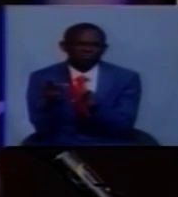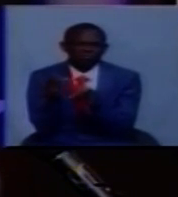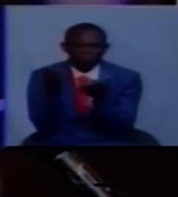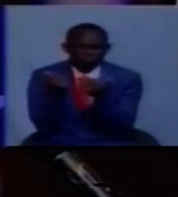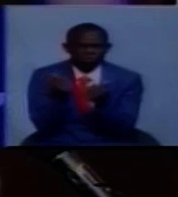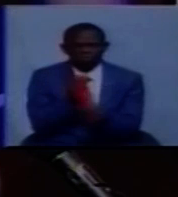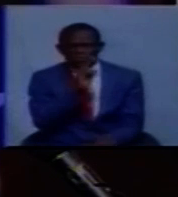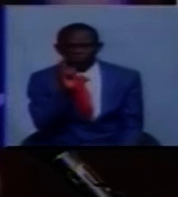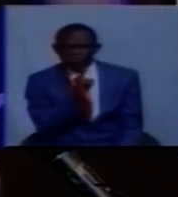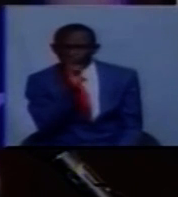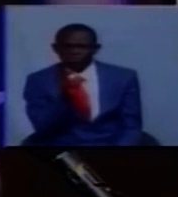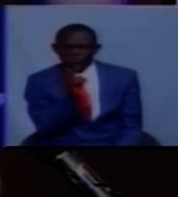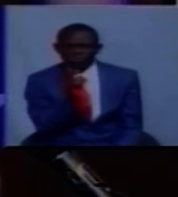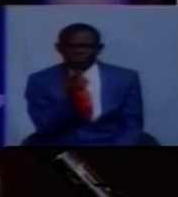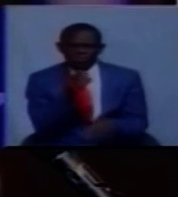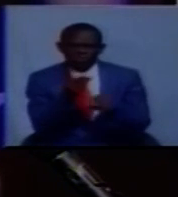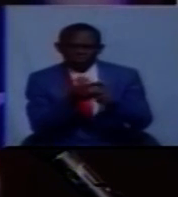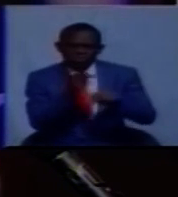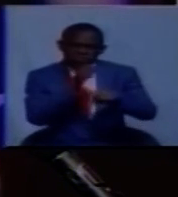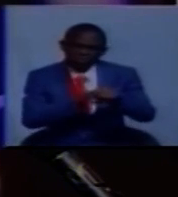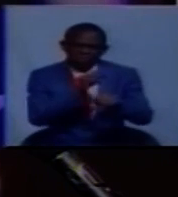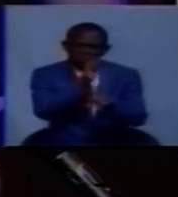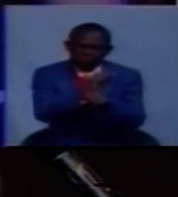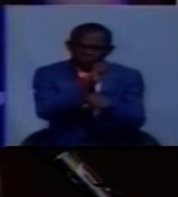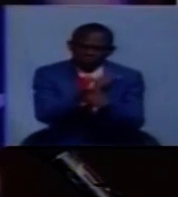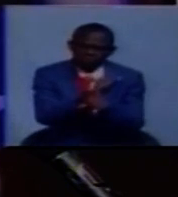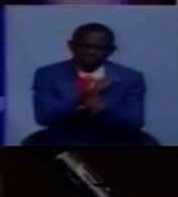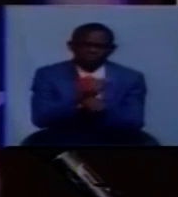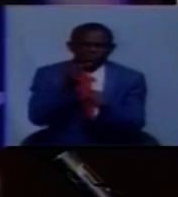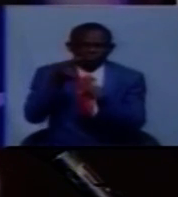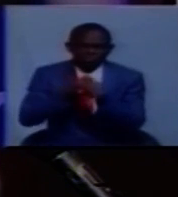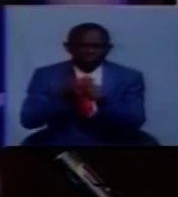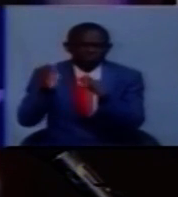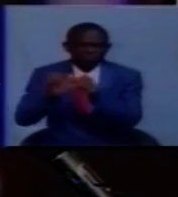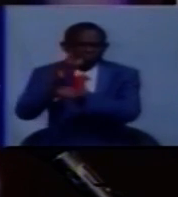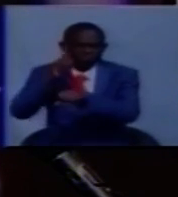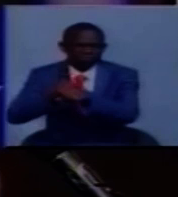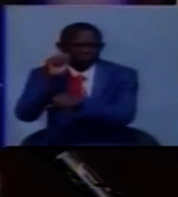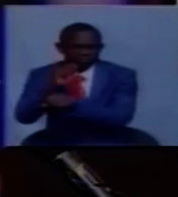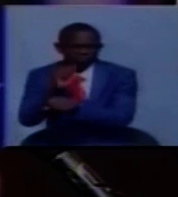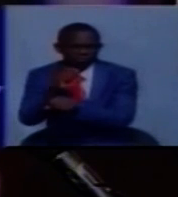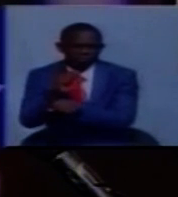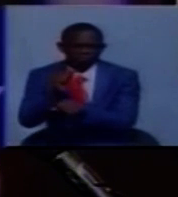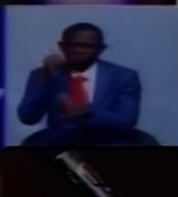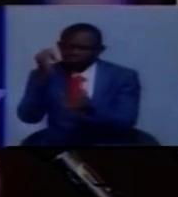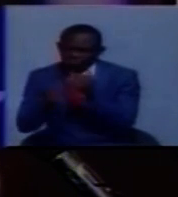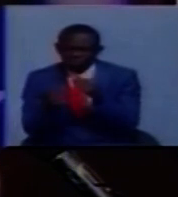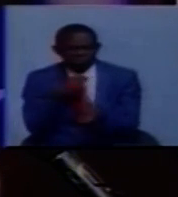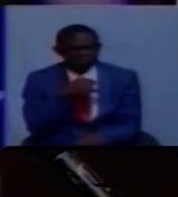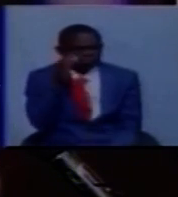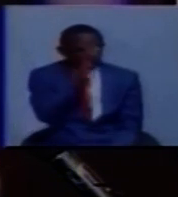reduce the search costs, what they call search costs of employees themselves, as they change between permanent jobs. While you're looking for another job, you would want to do